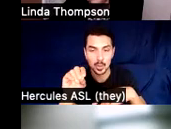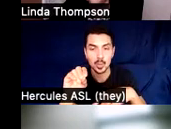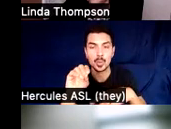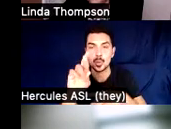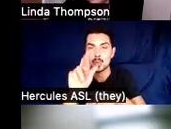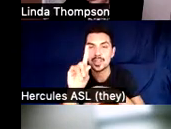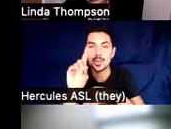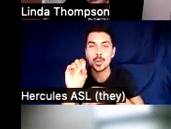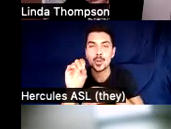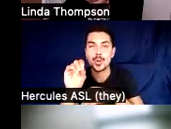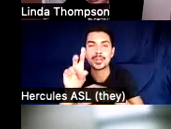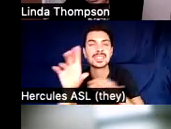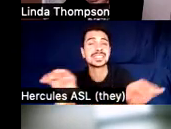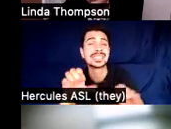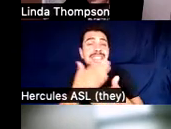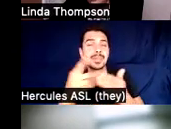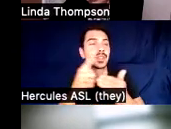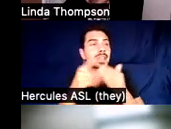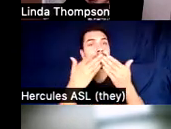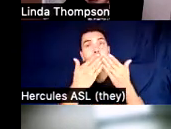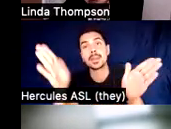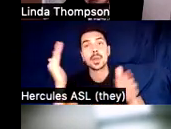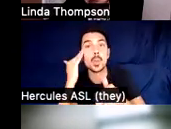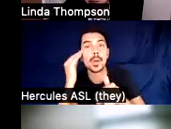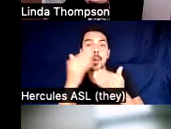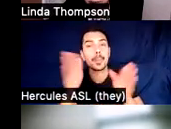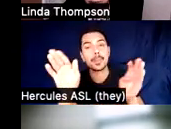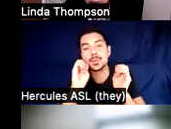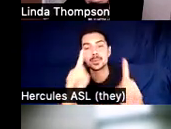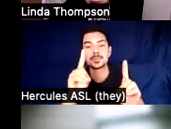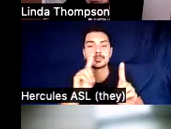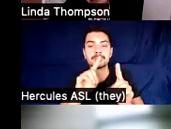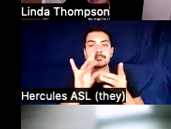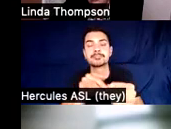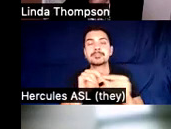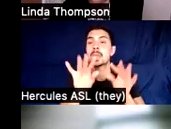public awareness or community education on the importance of breathing,